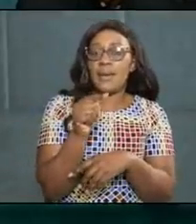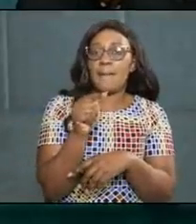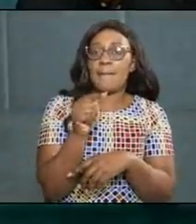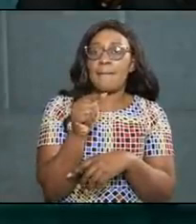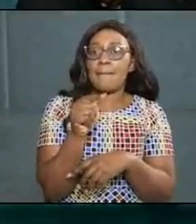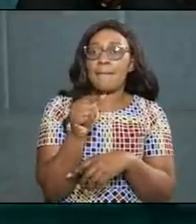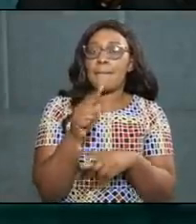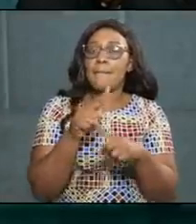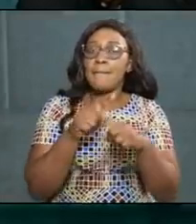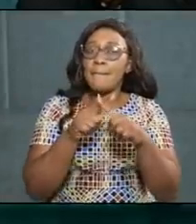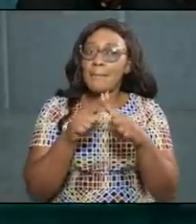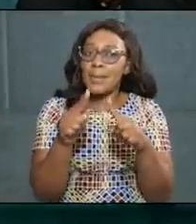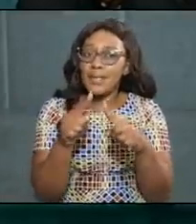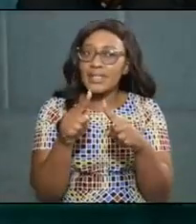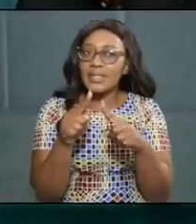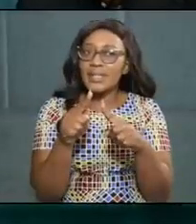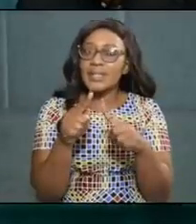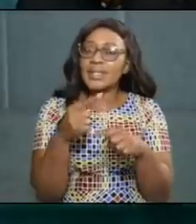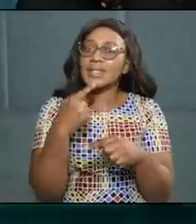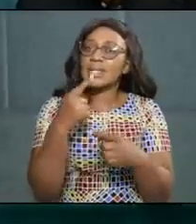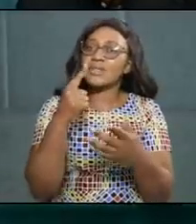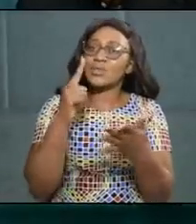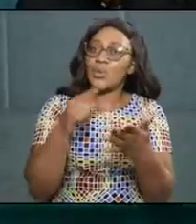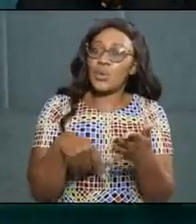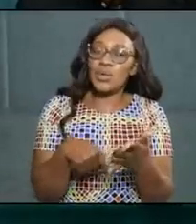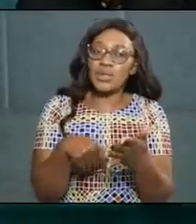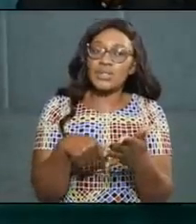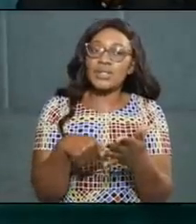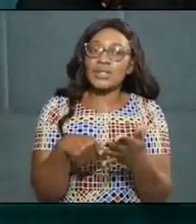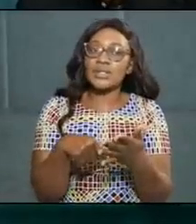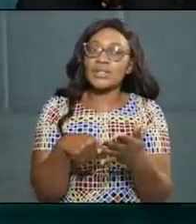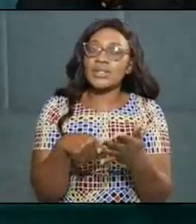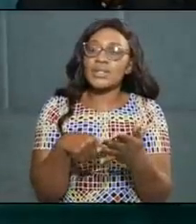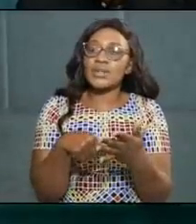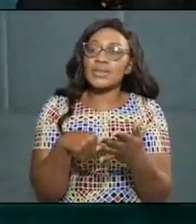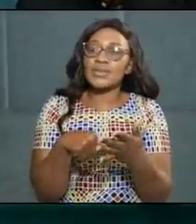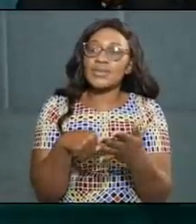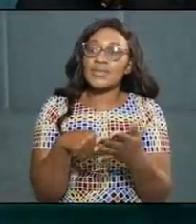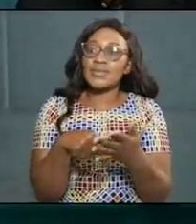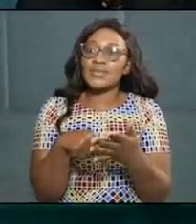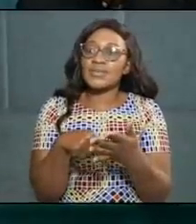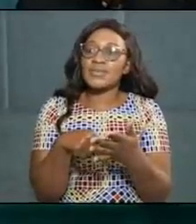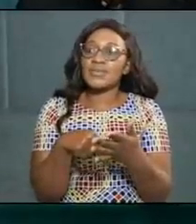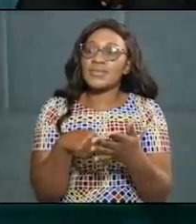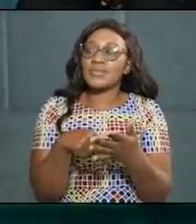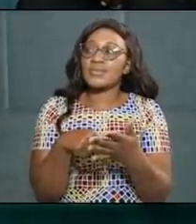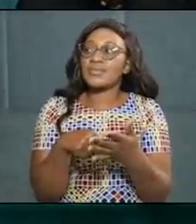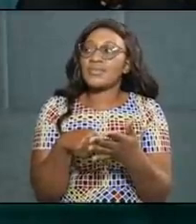him, but they did not. That's interesting.